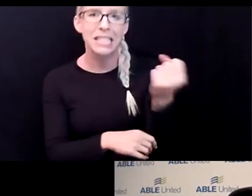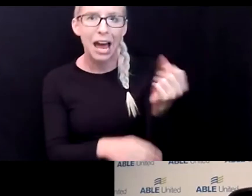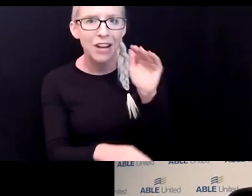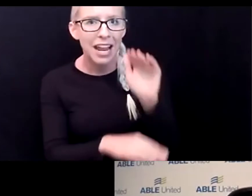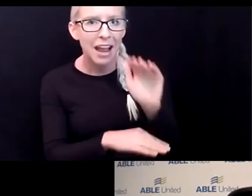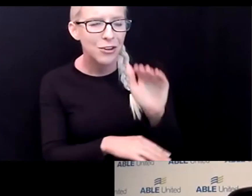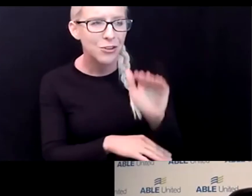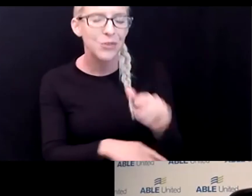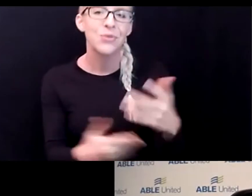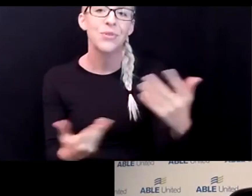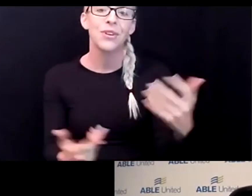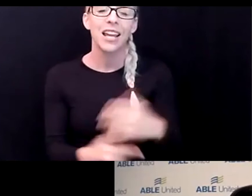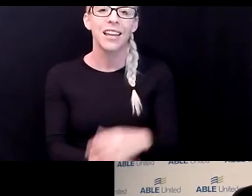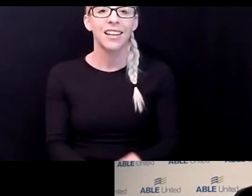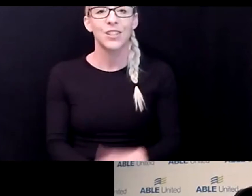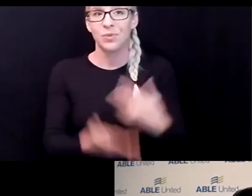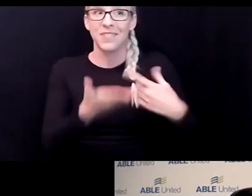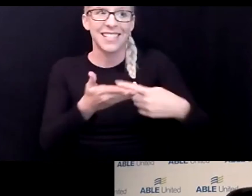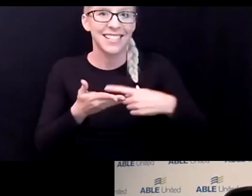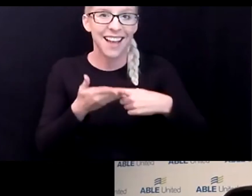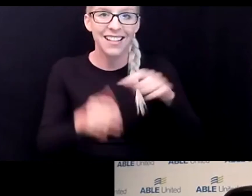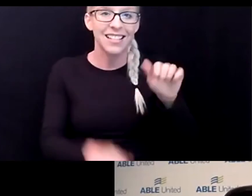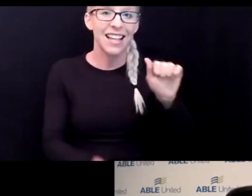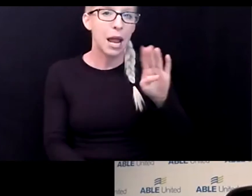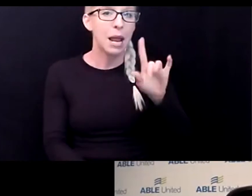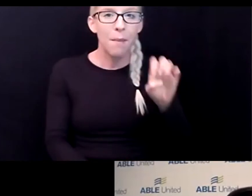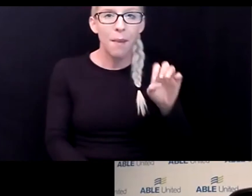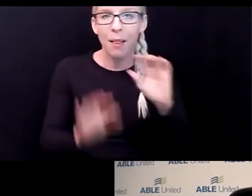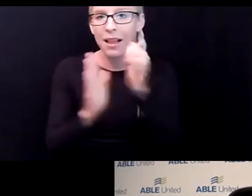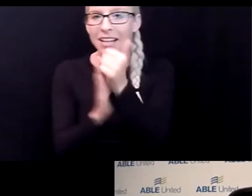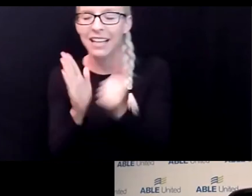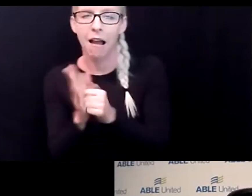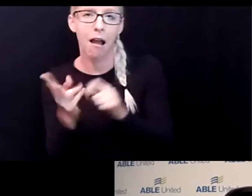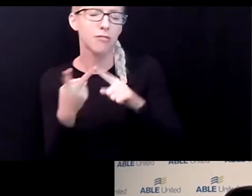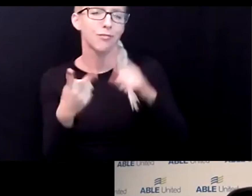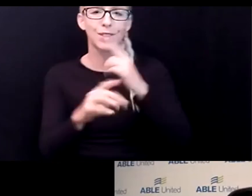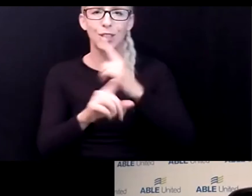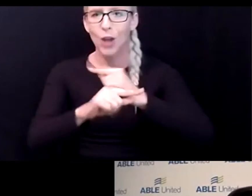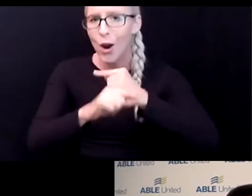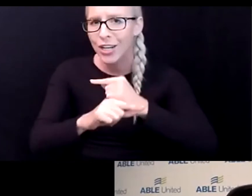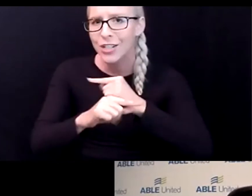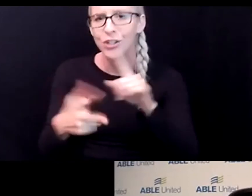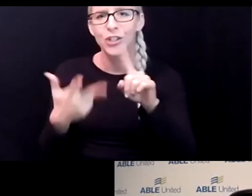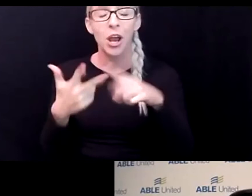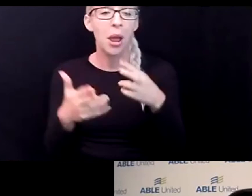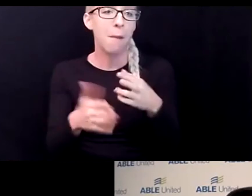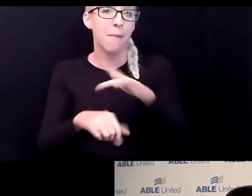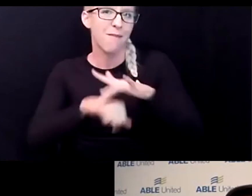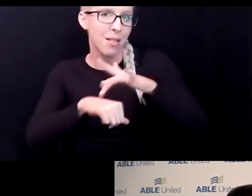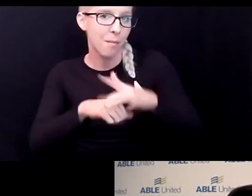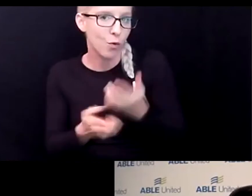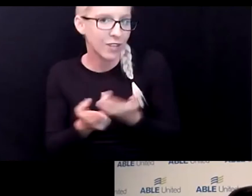us to talk about ABLE accounts, talk about guardianship and what resources are available to